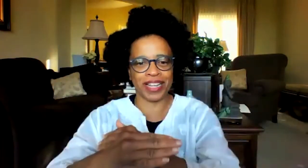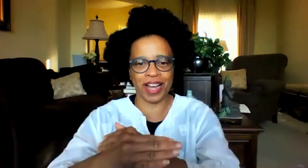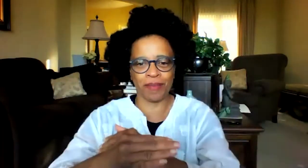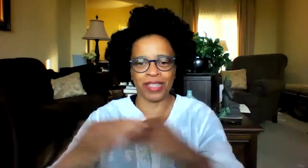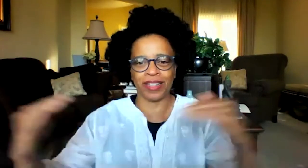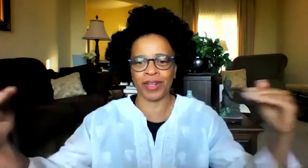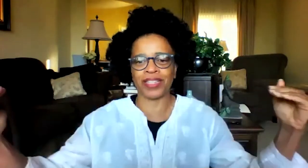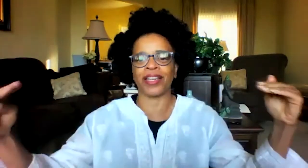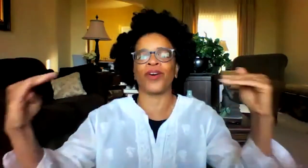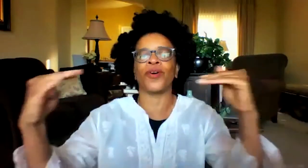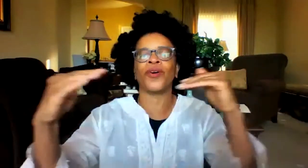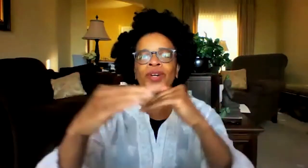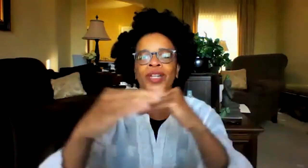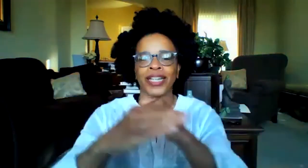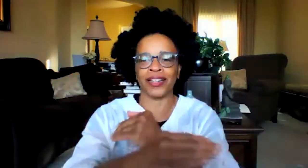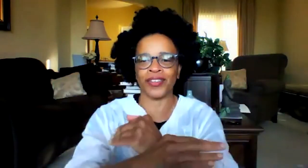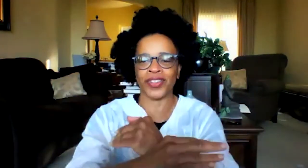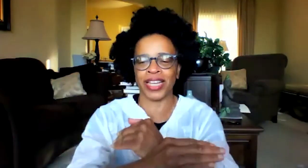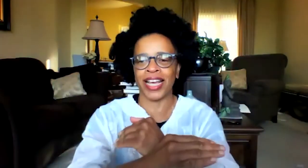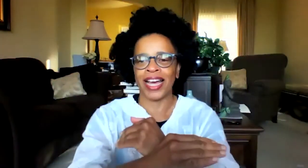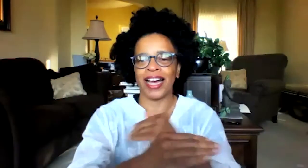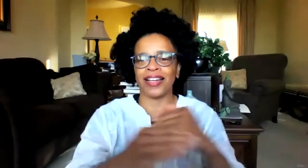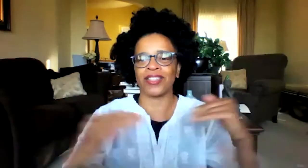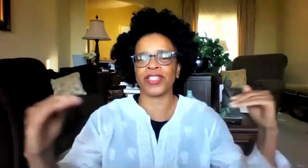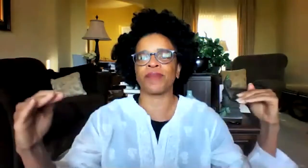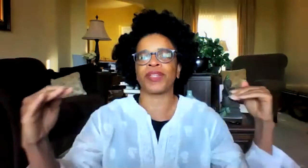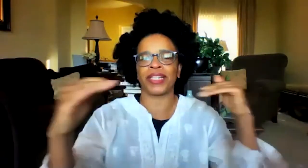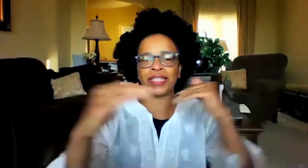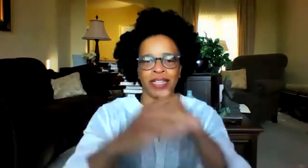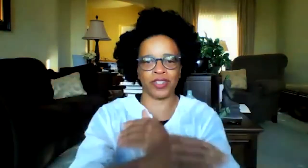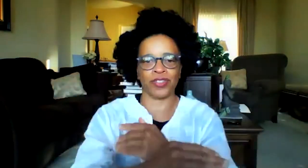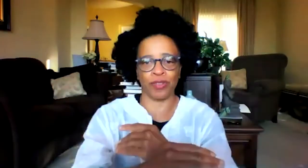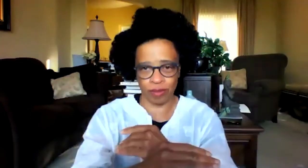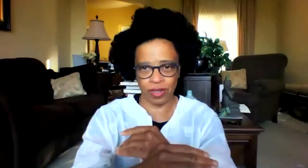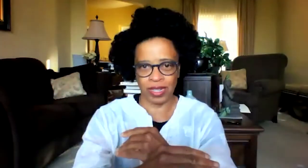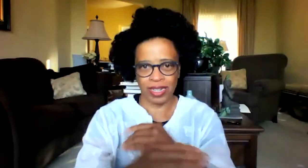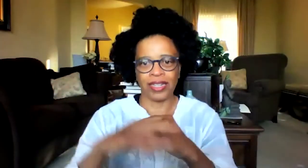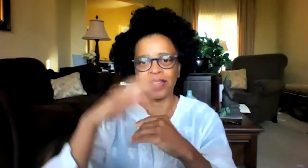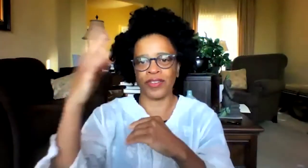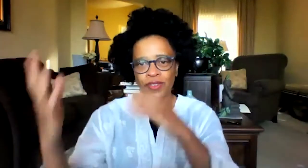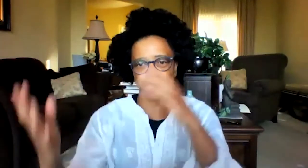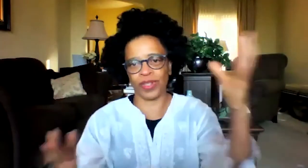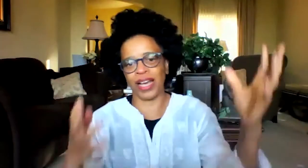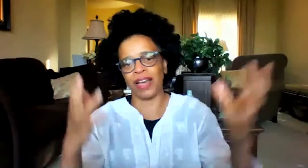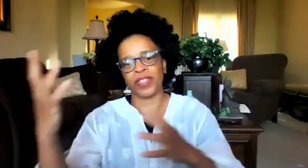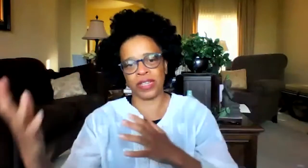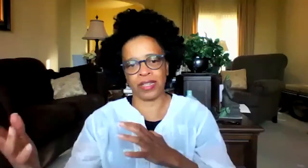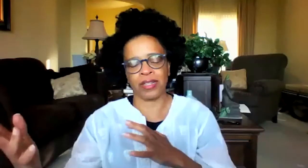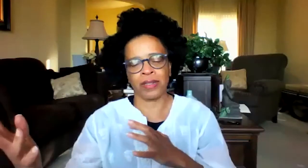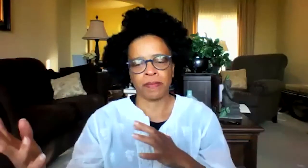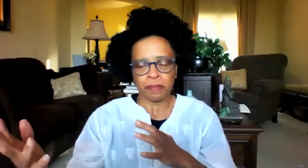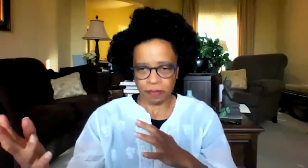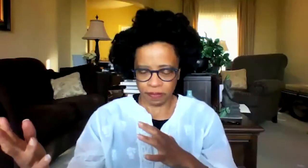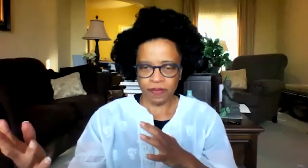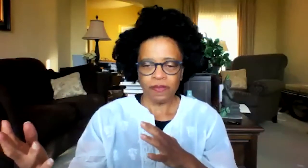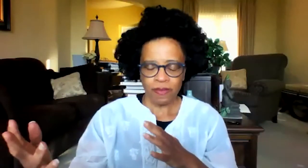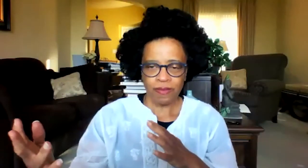have something in common that we can say, oh, okay, I understand. I saw something like that too. And here's what I've seen.